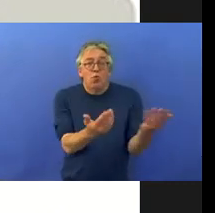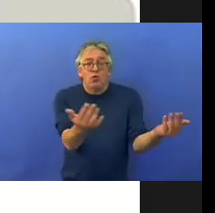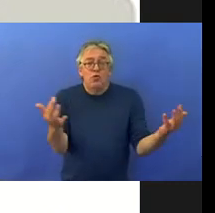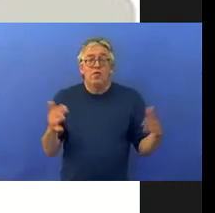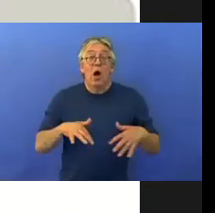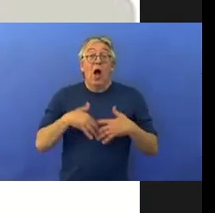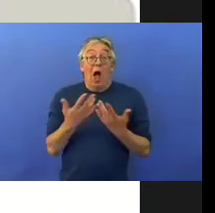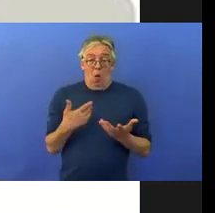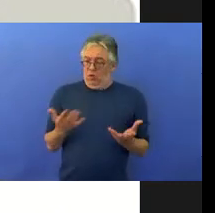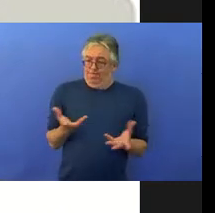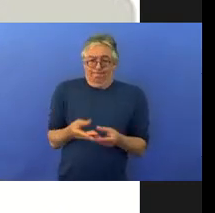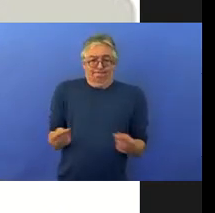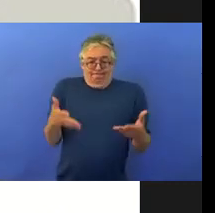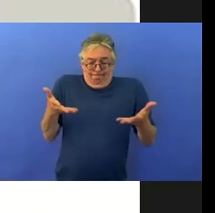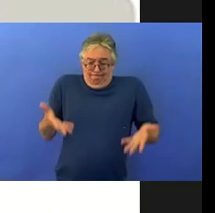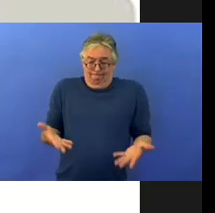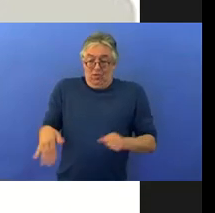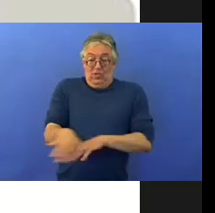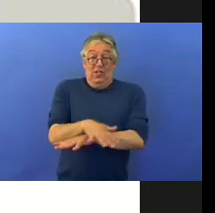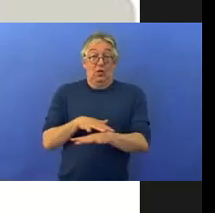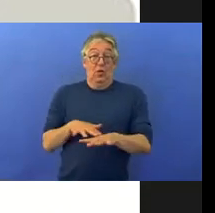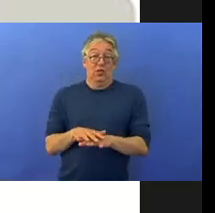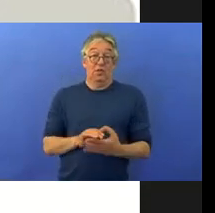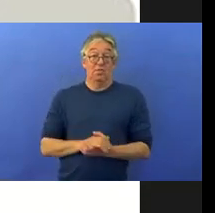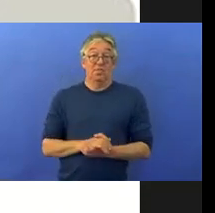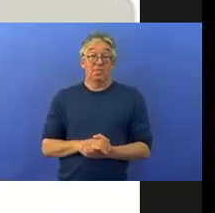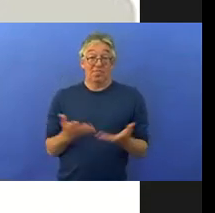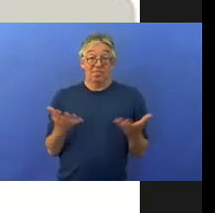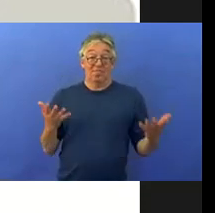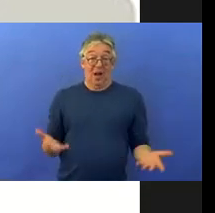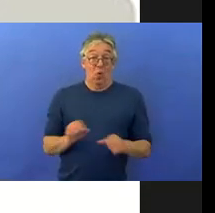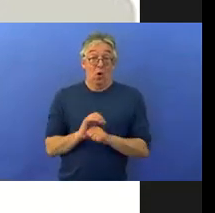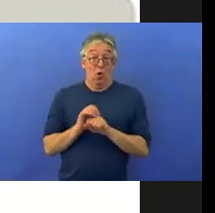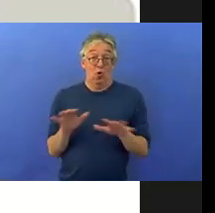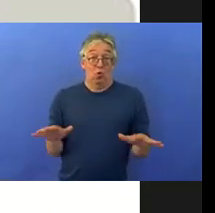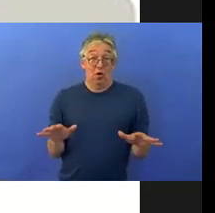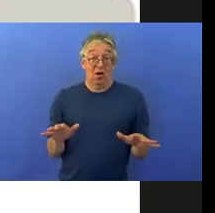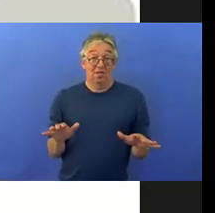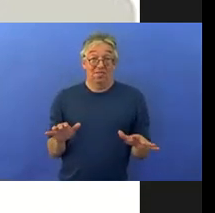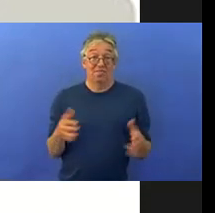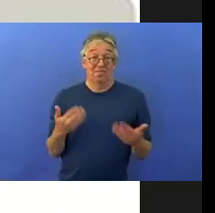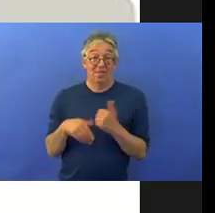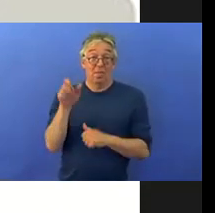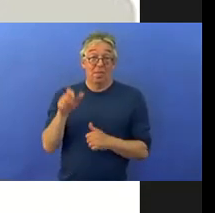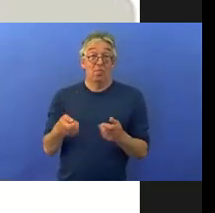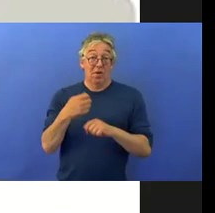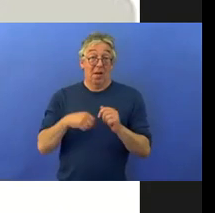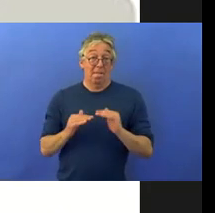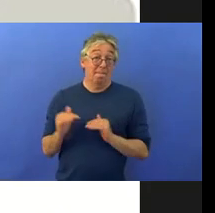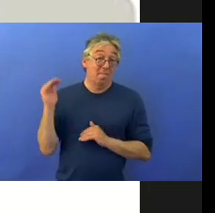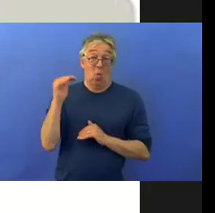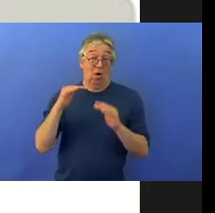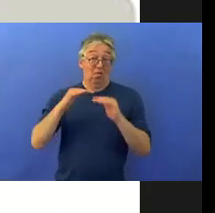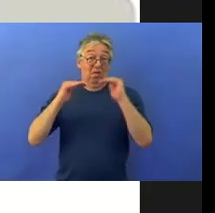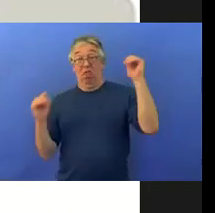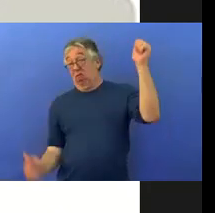current situation, which have exacerbated inequalities. Based on the contributions, the committee will prepare a